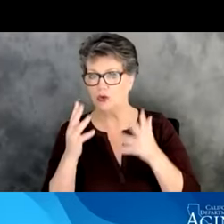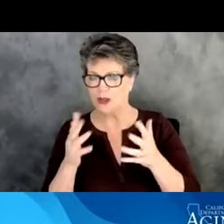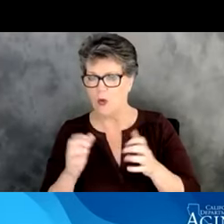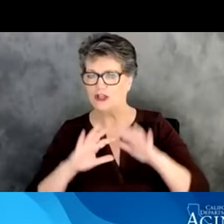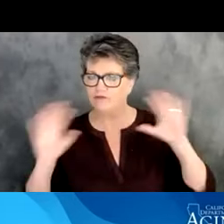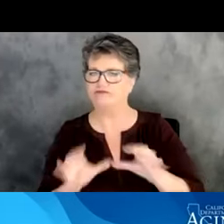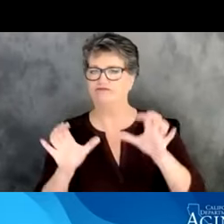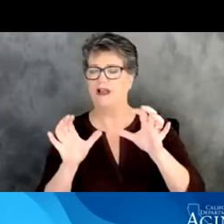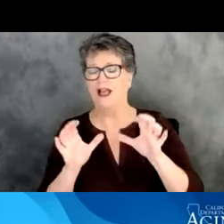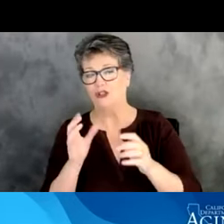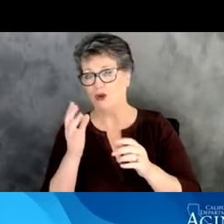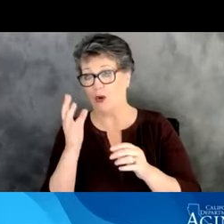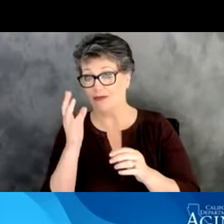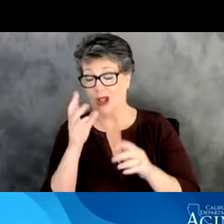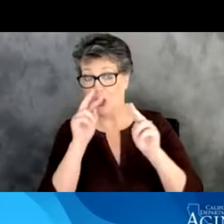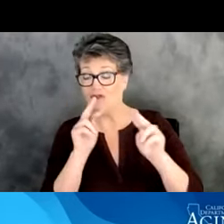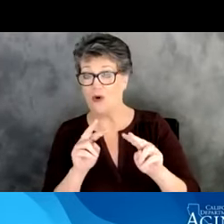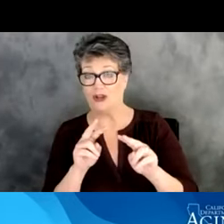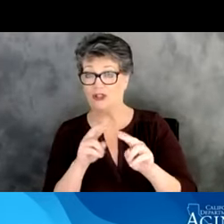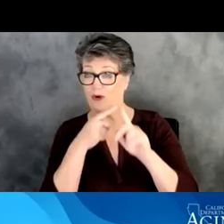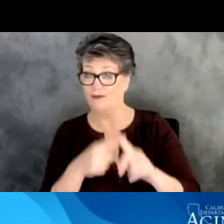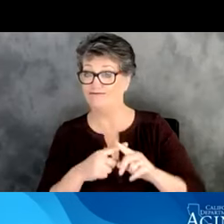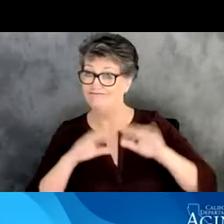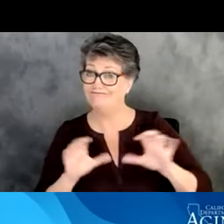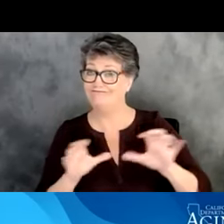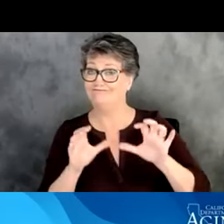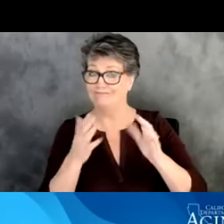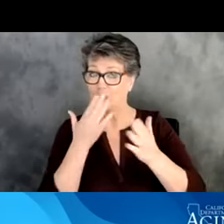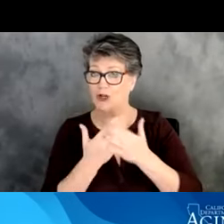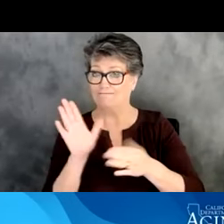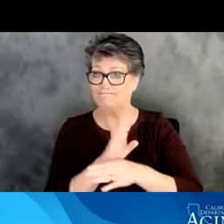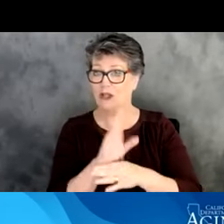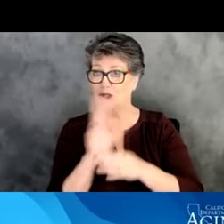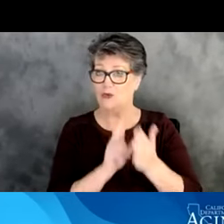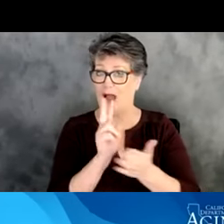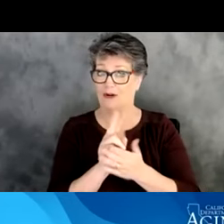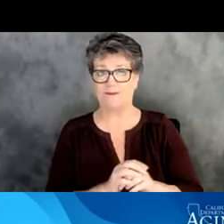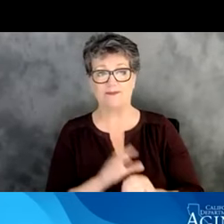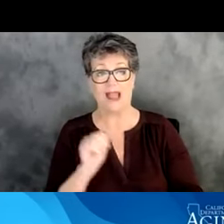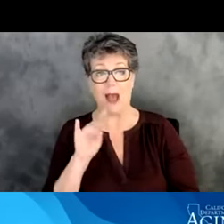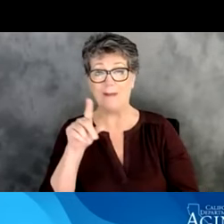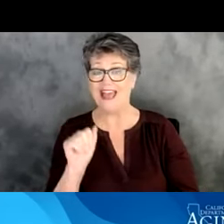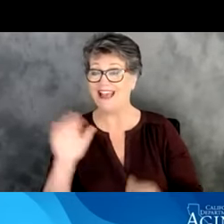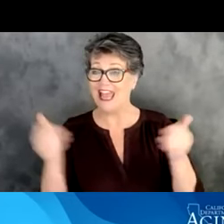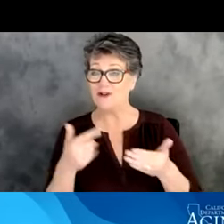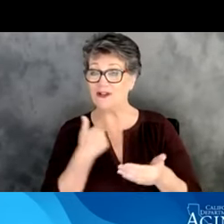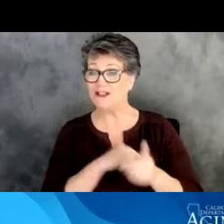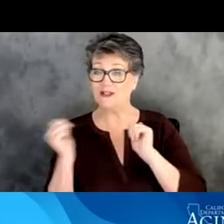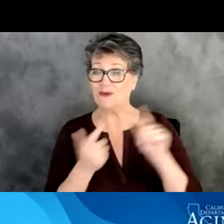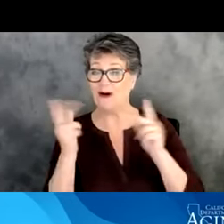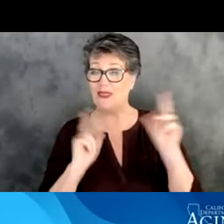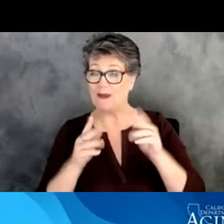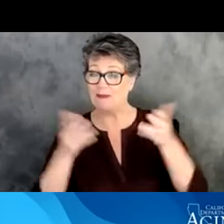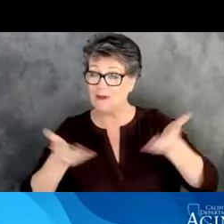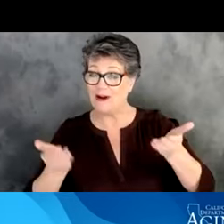look forward to a productive 2 hours with all of you. With that, Amanda, introduce us to all of the folks who are